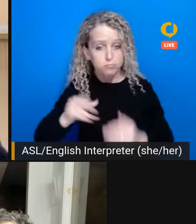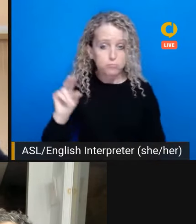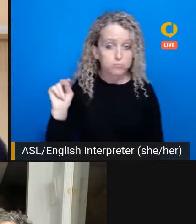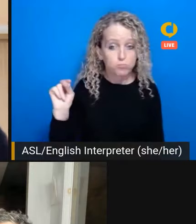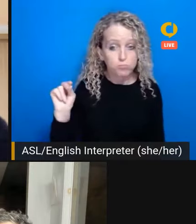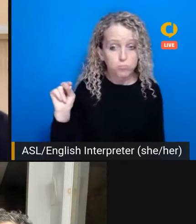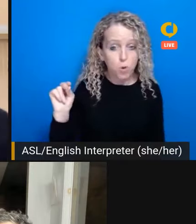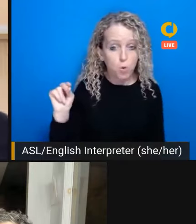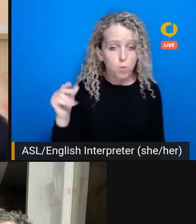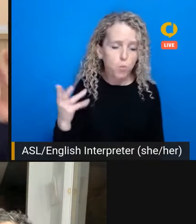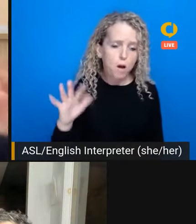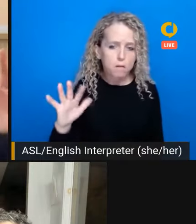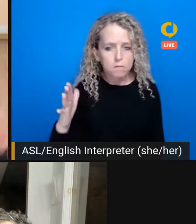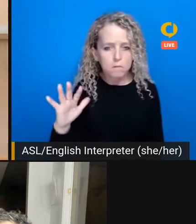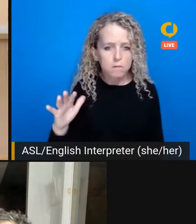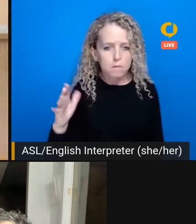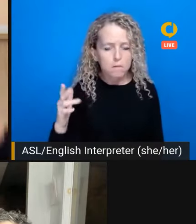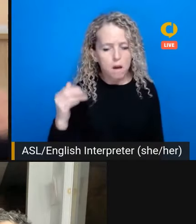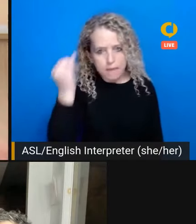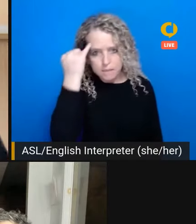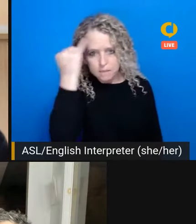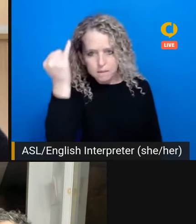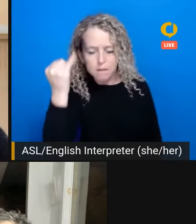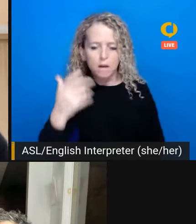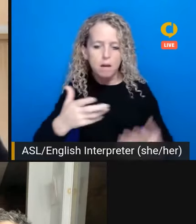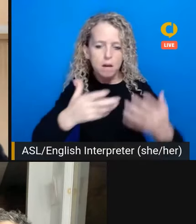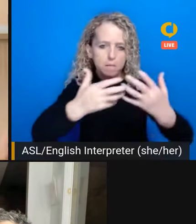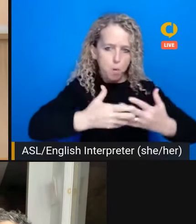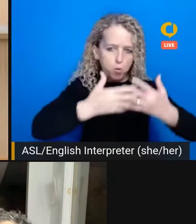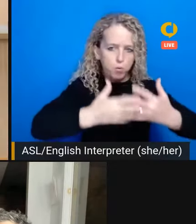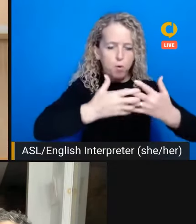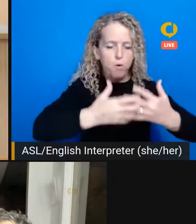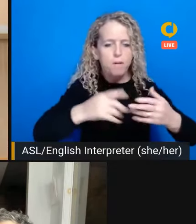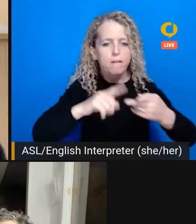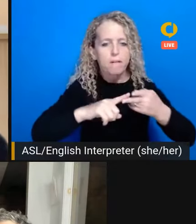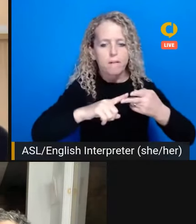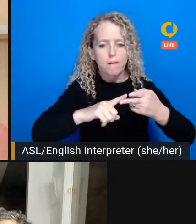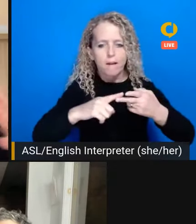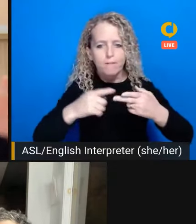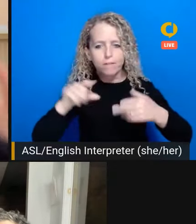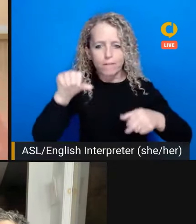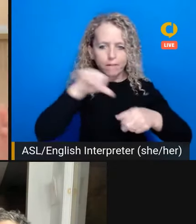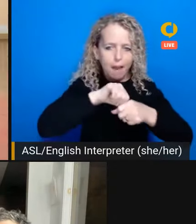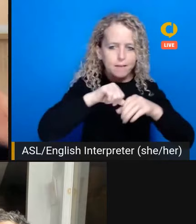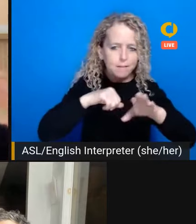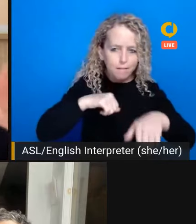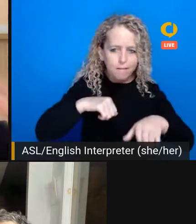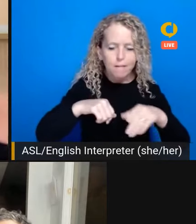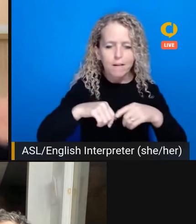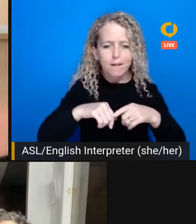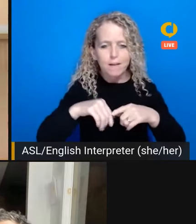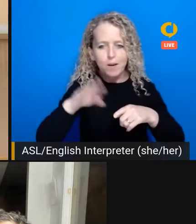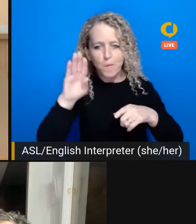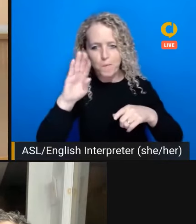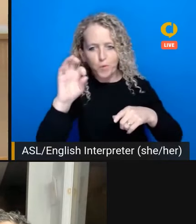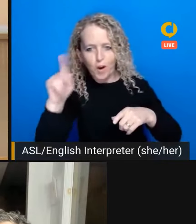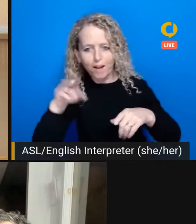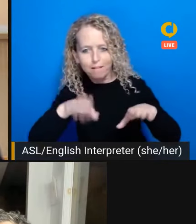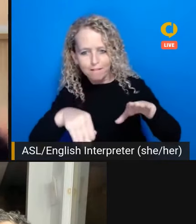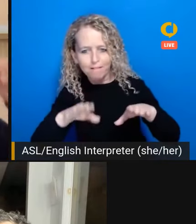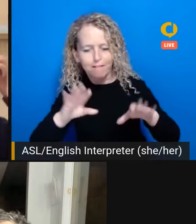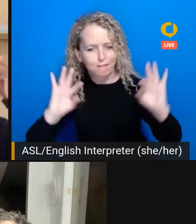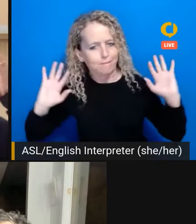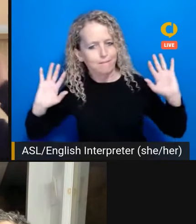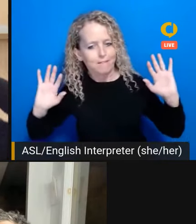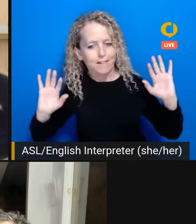I mean, yeah, at a high level, I know there is a motor, I have a gas pedal and a brake. Yeah, I wouldn't even go this much, Derek. You